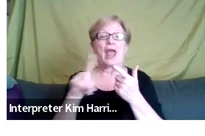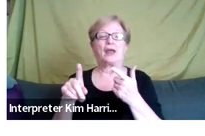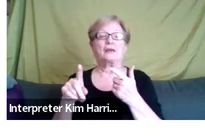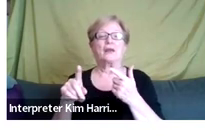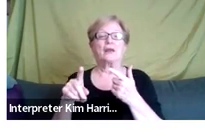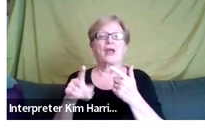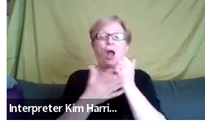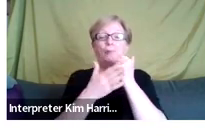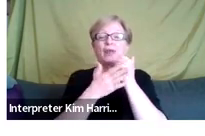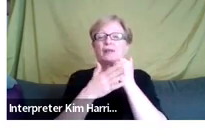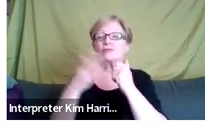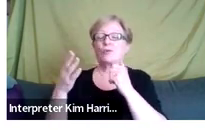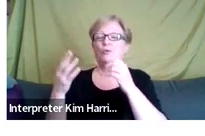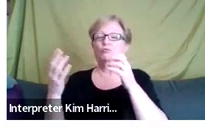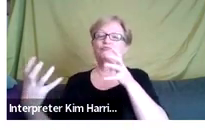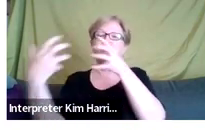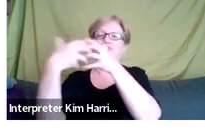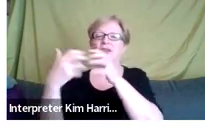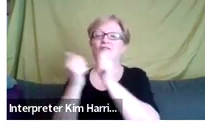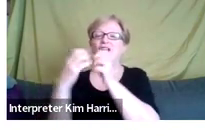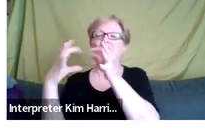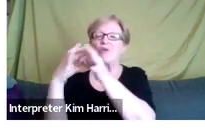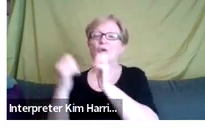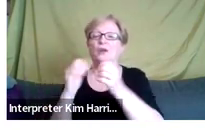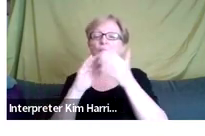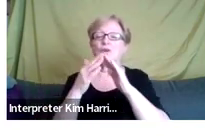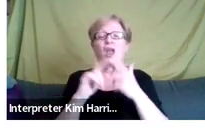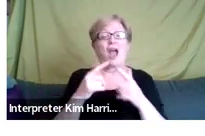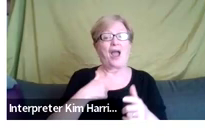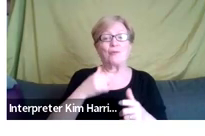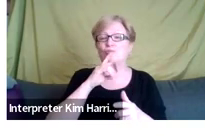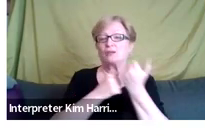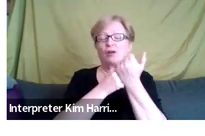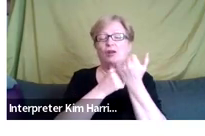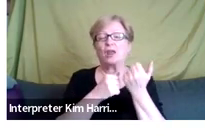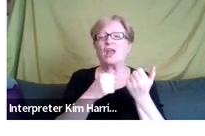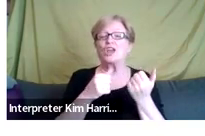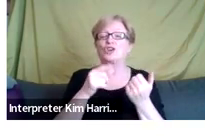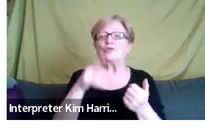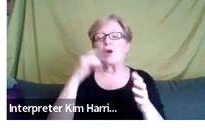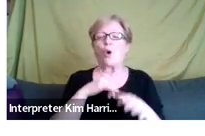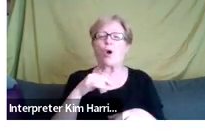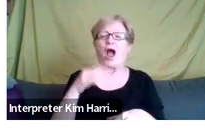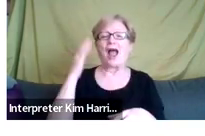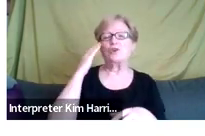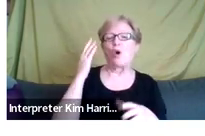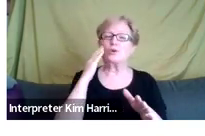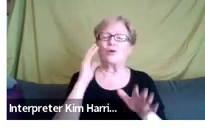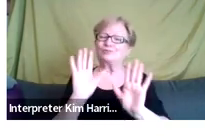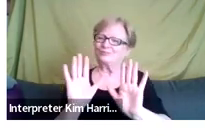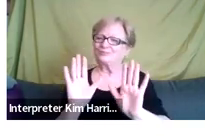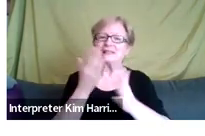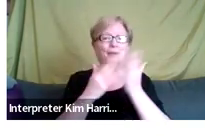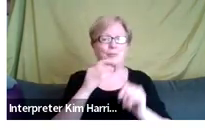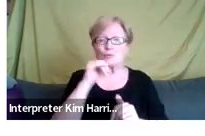one. You know, not everything, you don't just know it, right? You know, some people, you know,